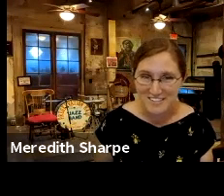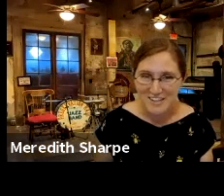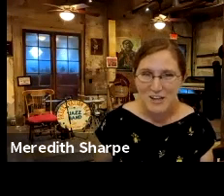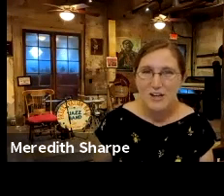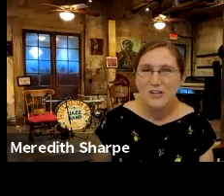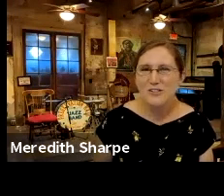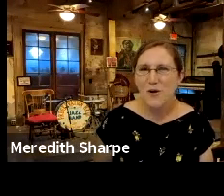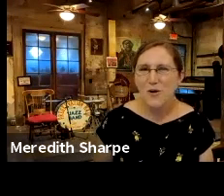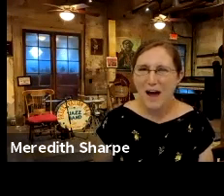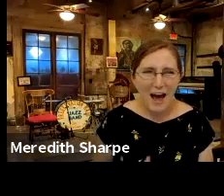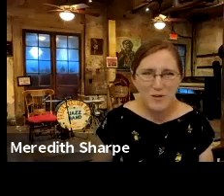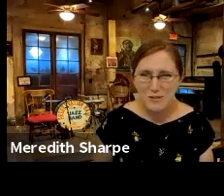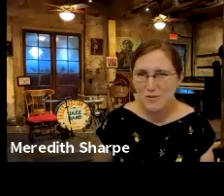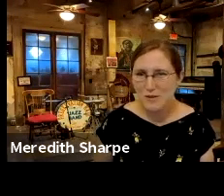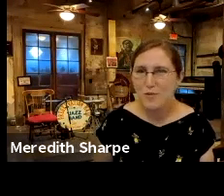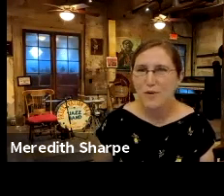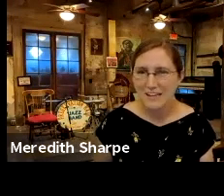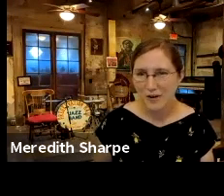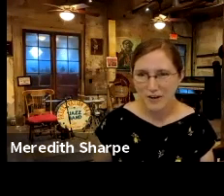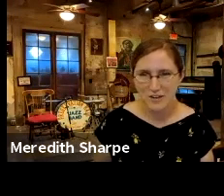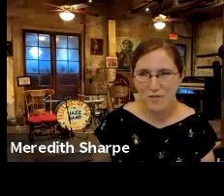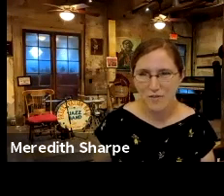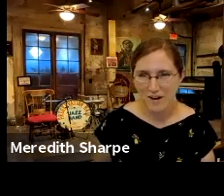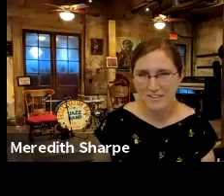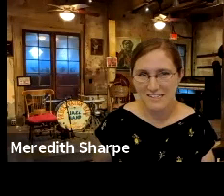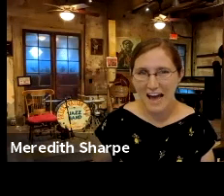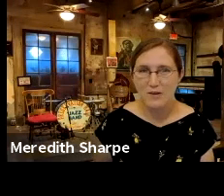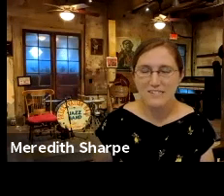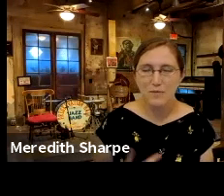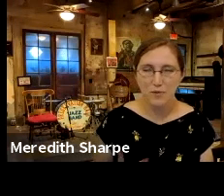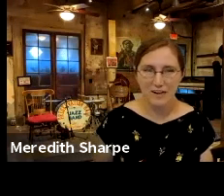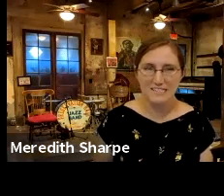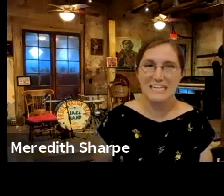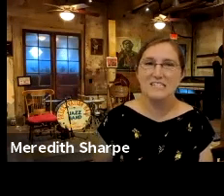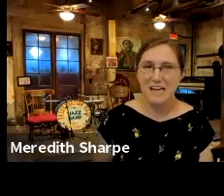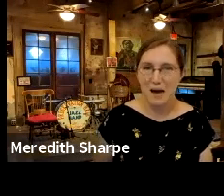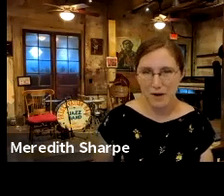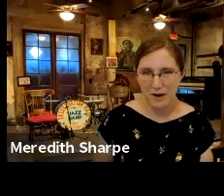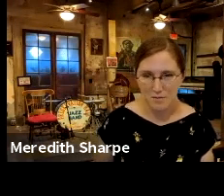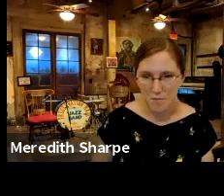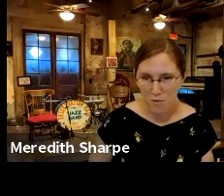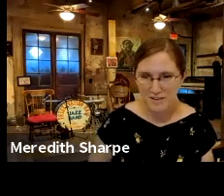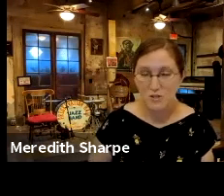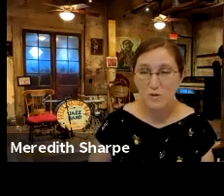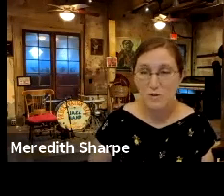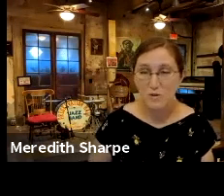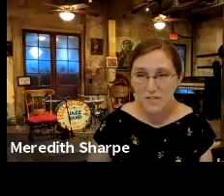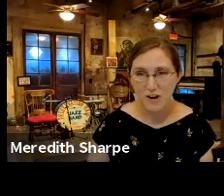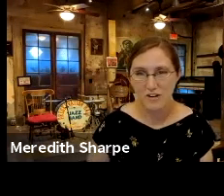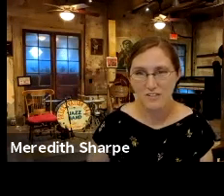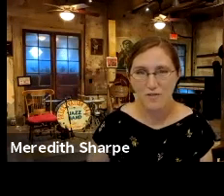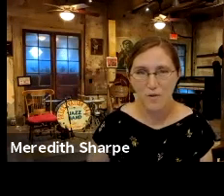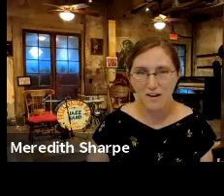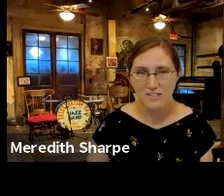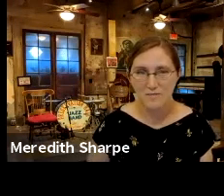self-awareness. So how does music bring greater self-awareness, and how does it bring us into that present moment to achieve